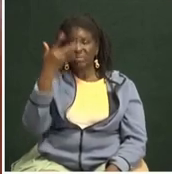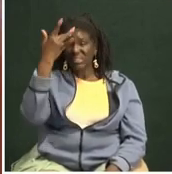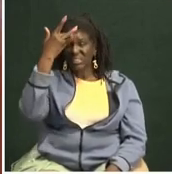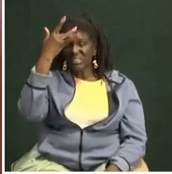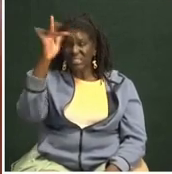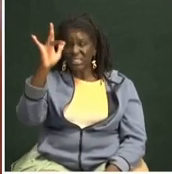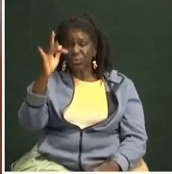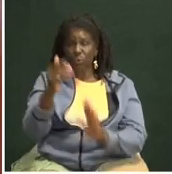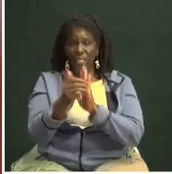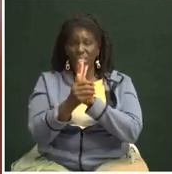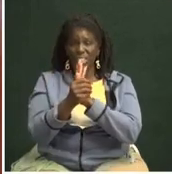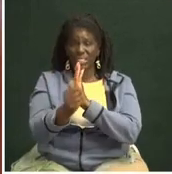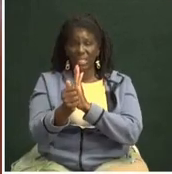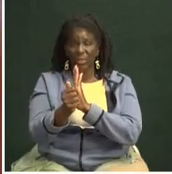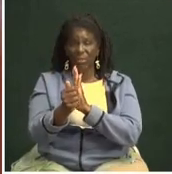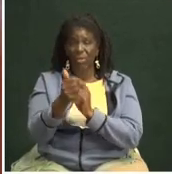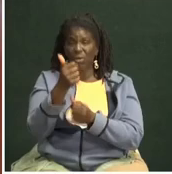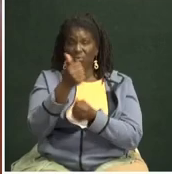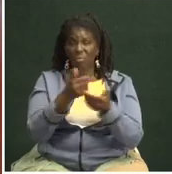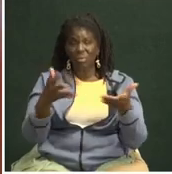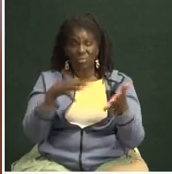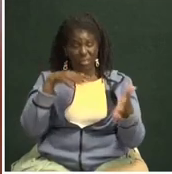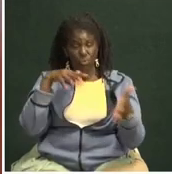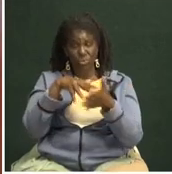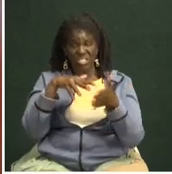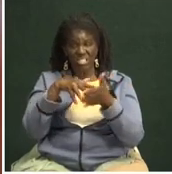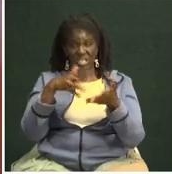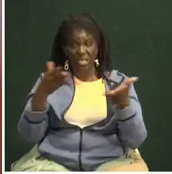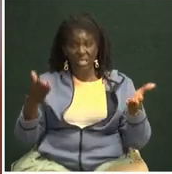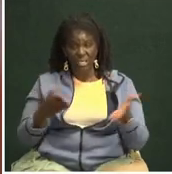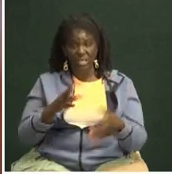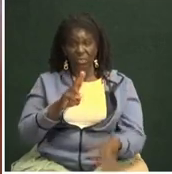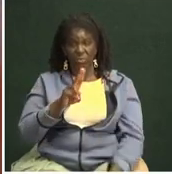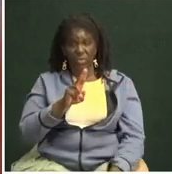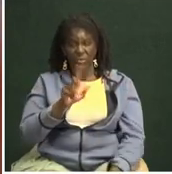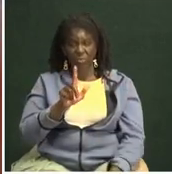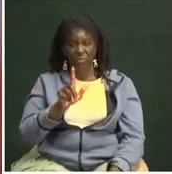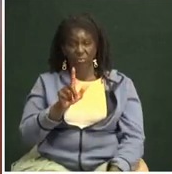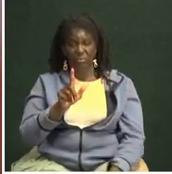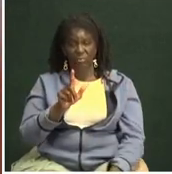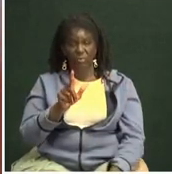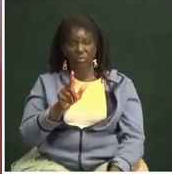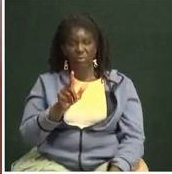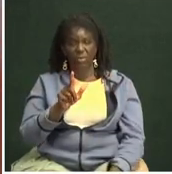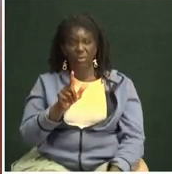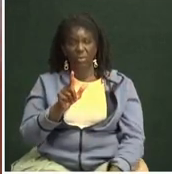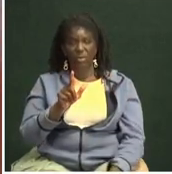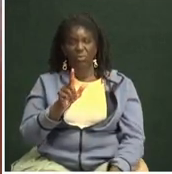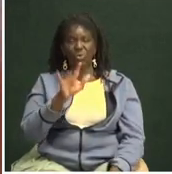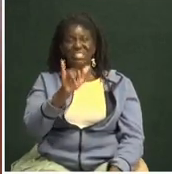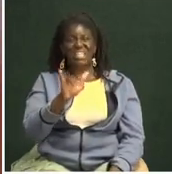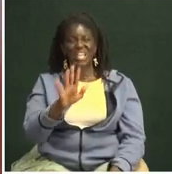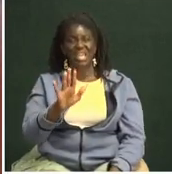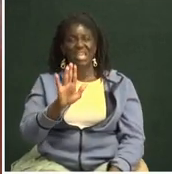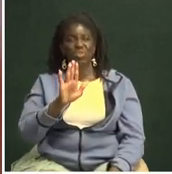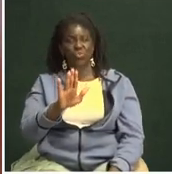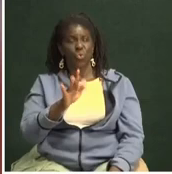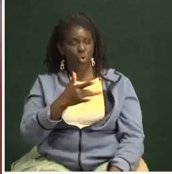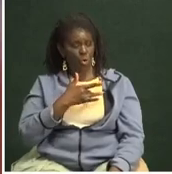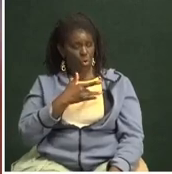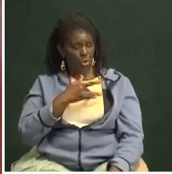intellectual skills from everything you've learned. The University of La Verne will be in your heart